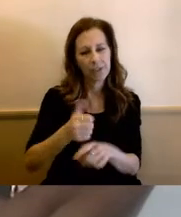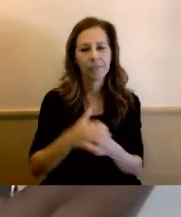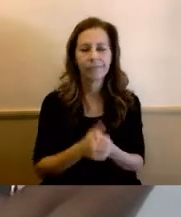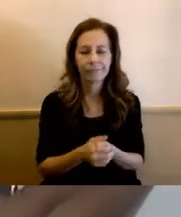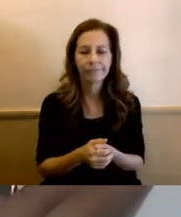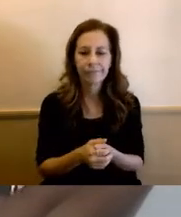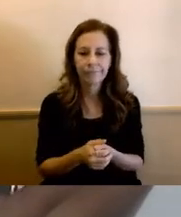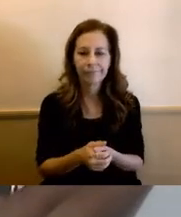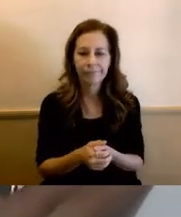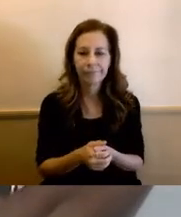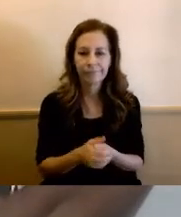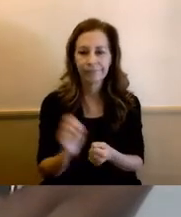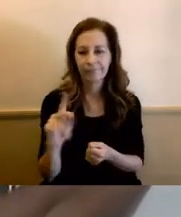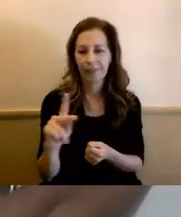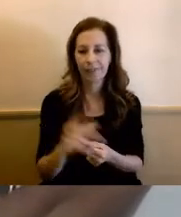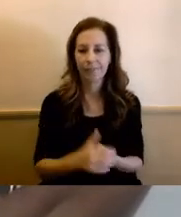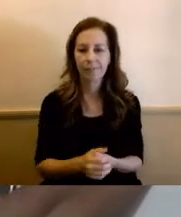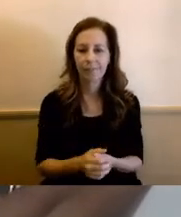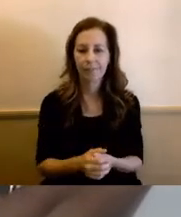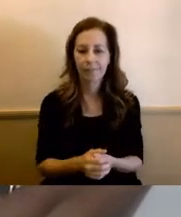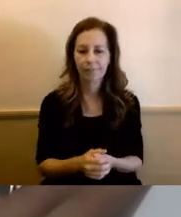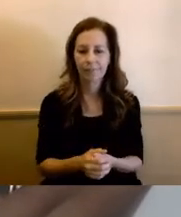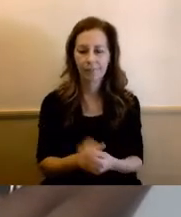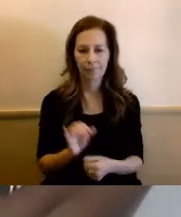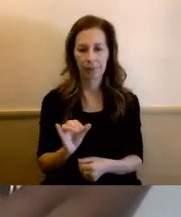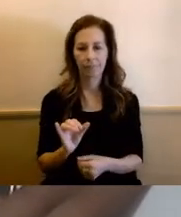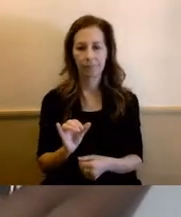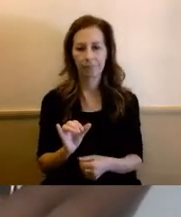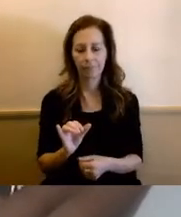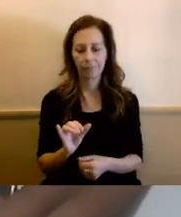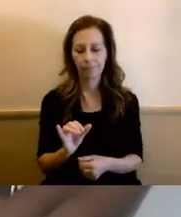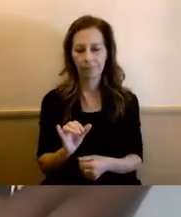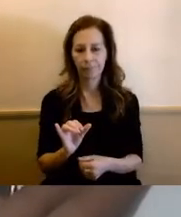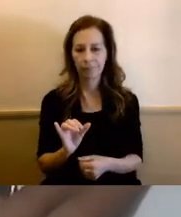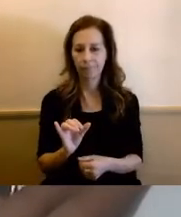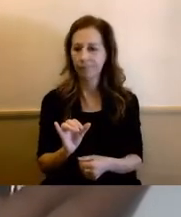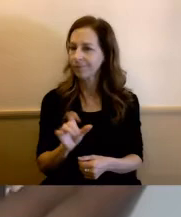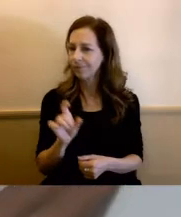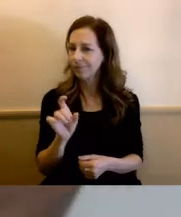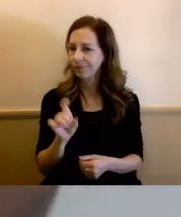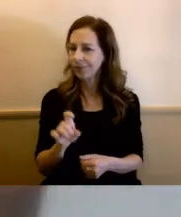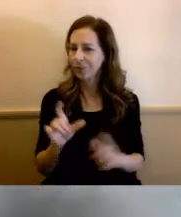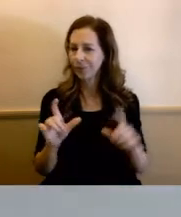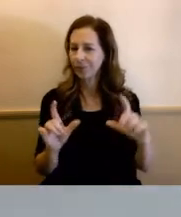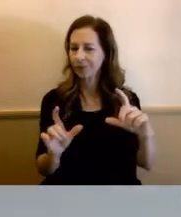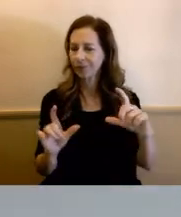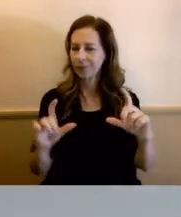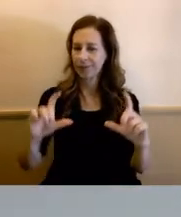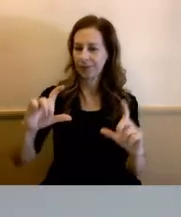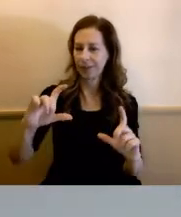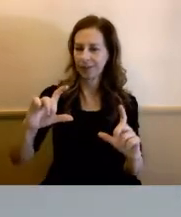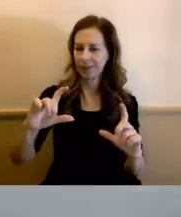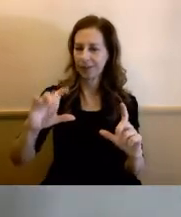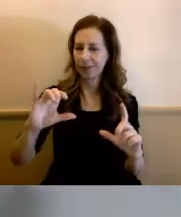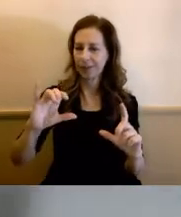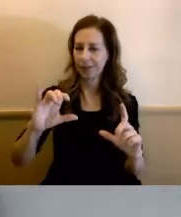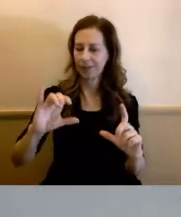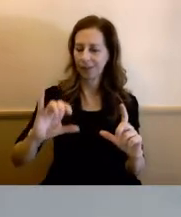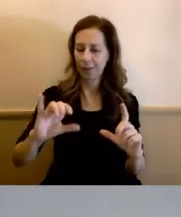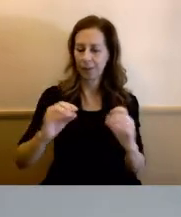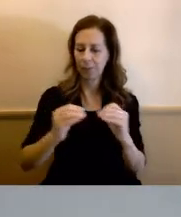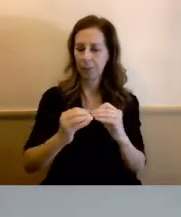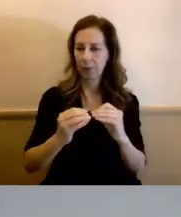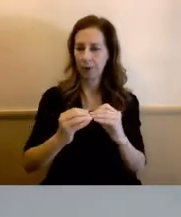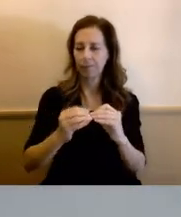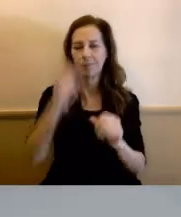Okay. Oh, that's not, I should have slanted some of these lines a little more. So remember, it's not